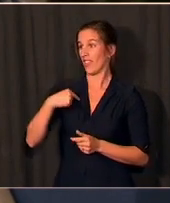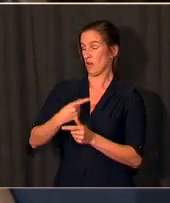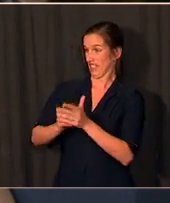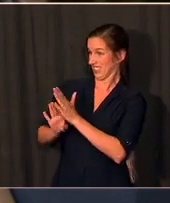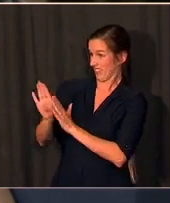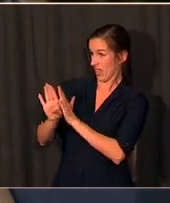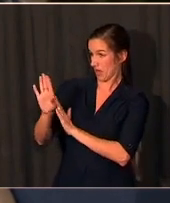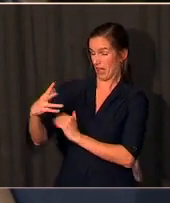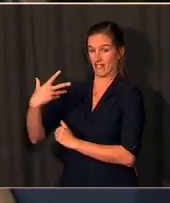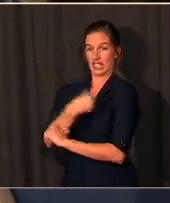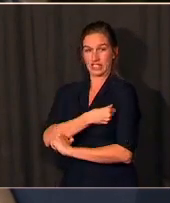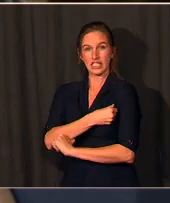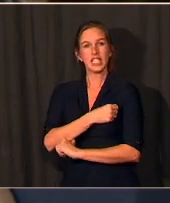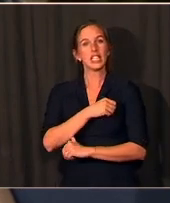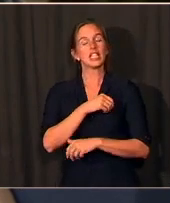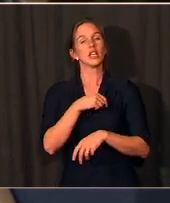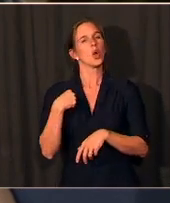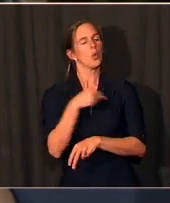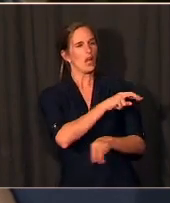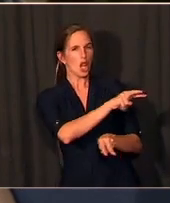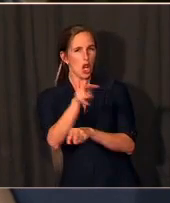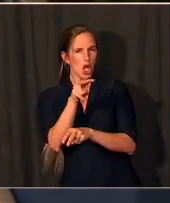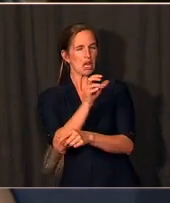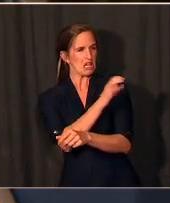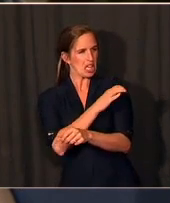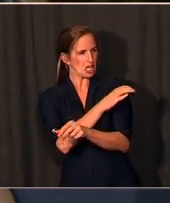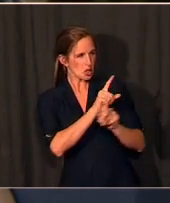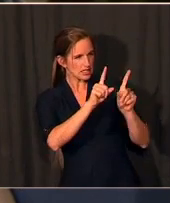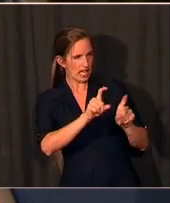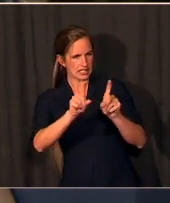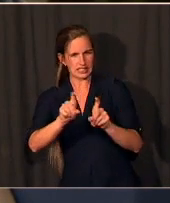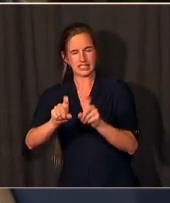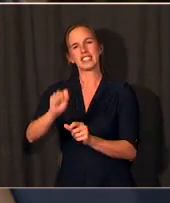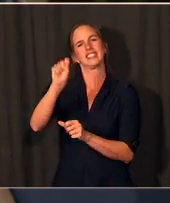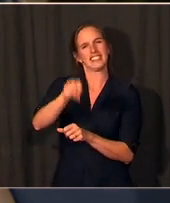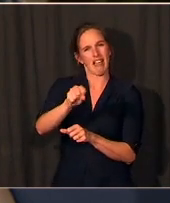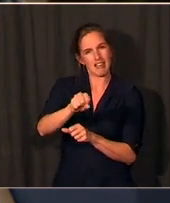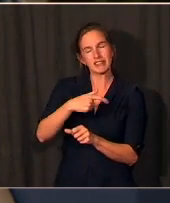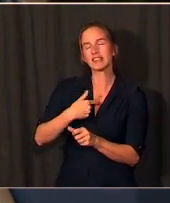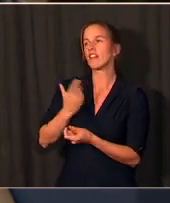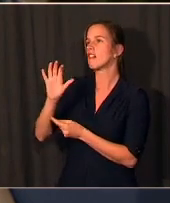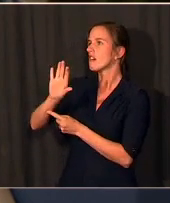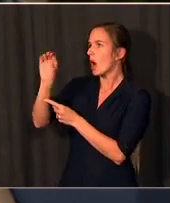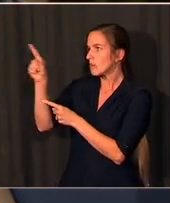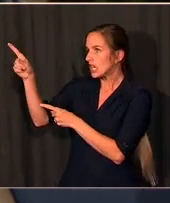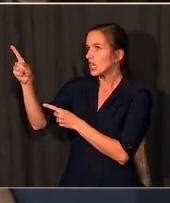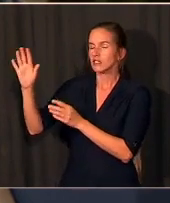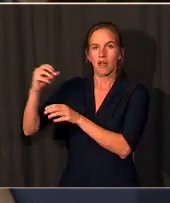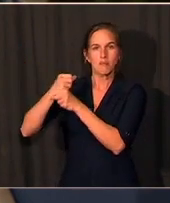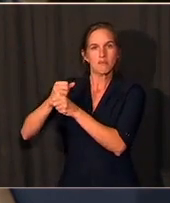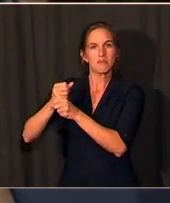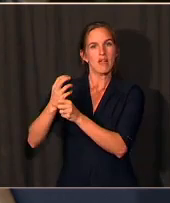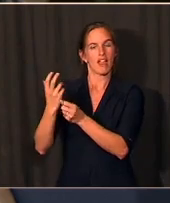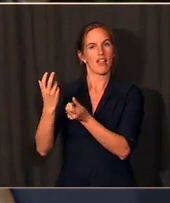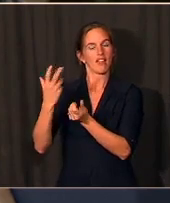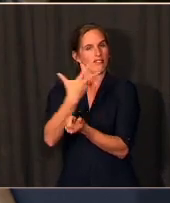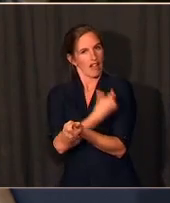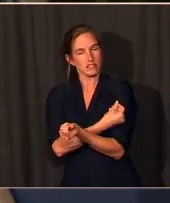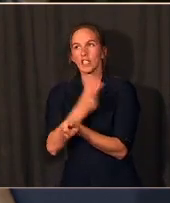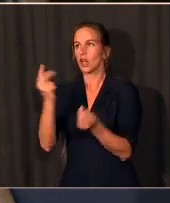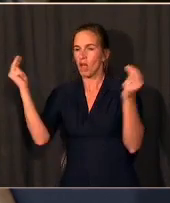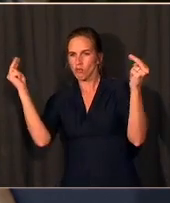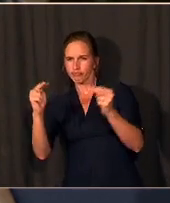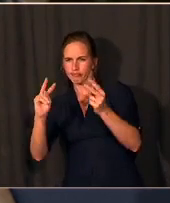only looked at the clinical development, of course, in partnership with the companies that are the sponsors for the vaccine. We also invested